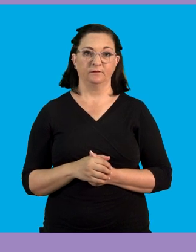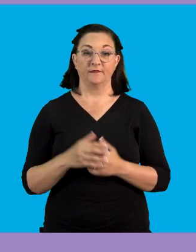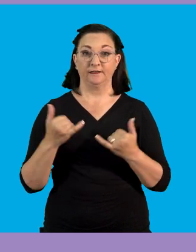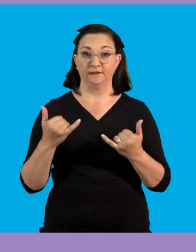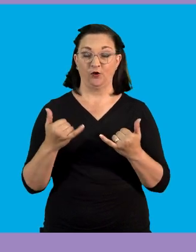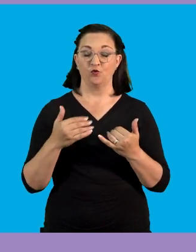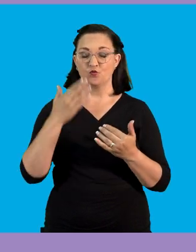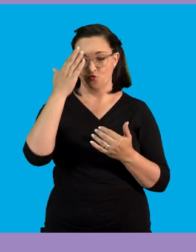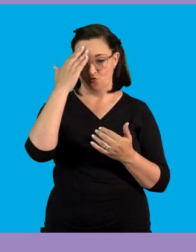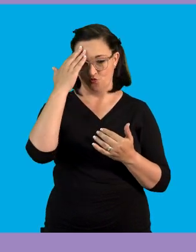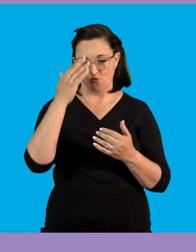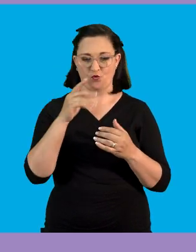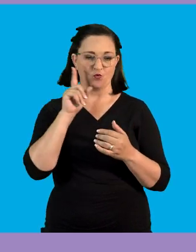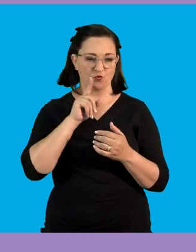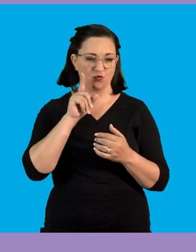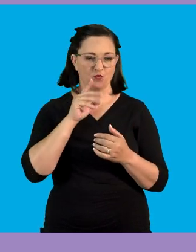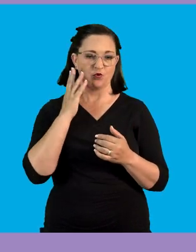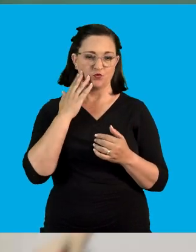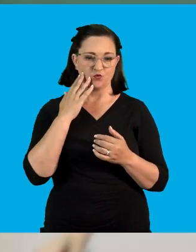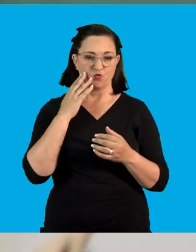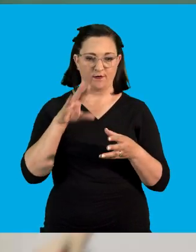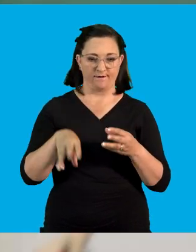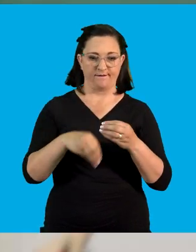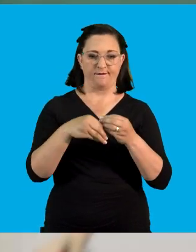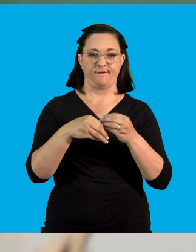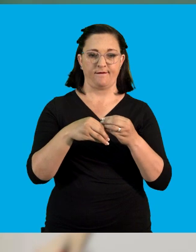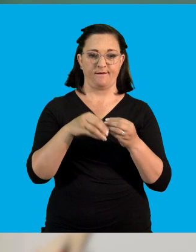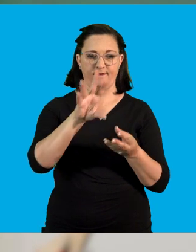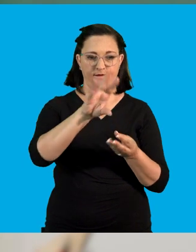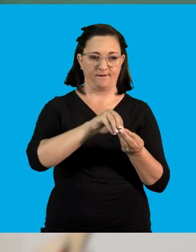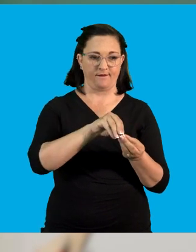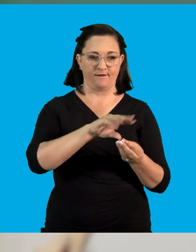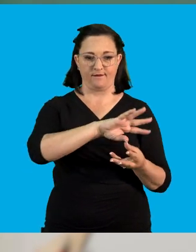we've concluded that every time when you add the angles of a